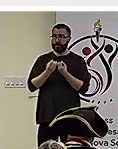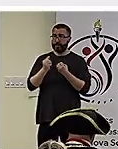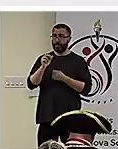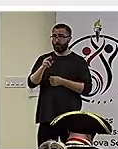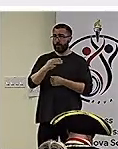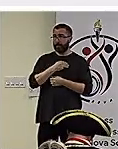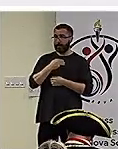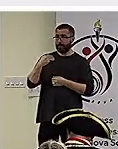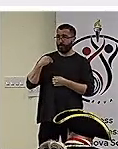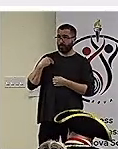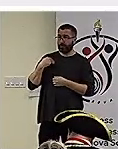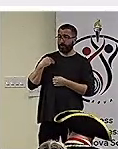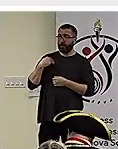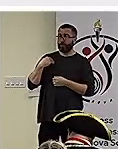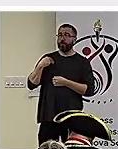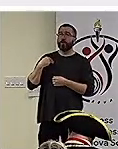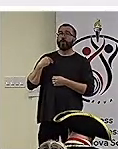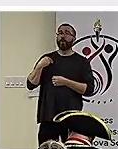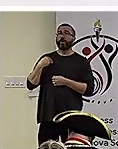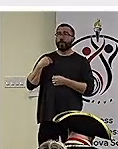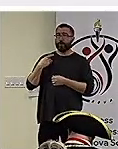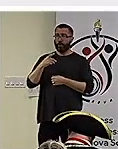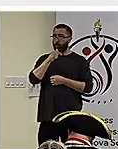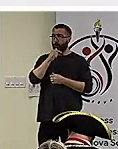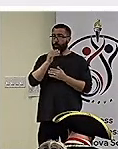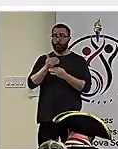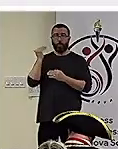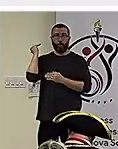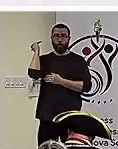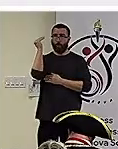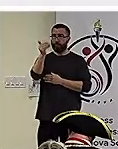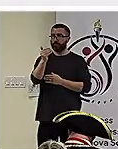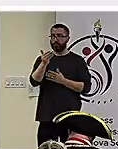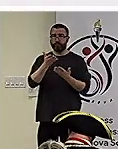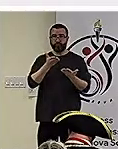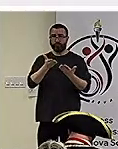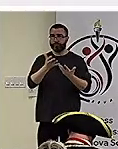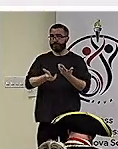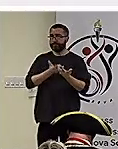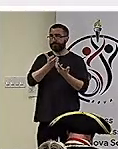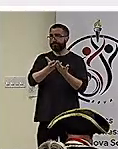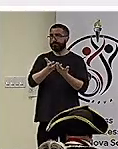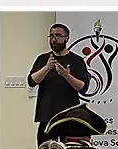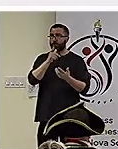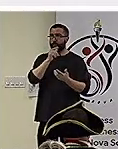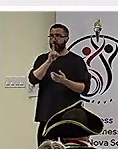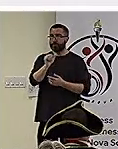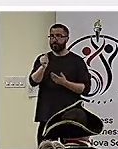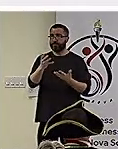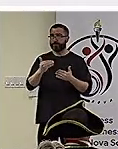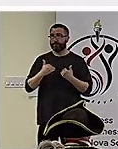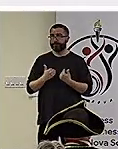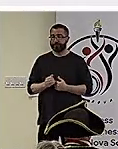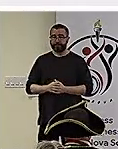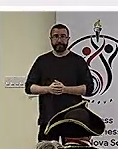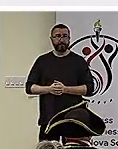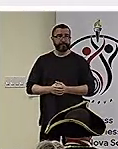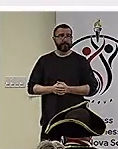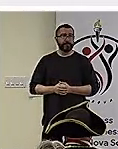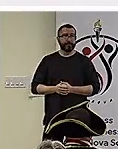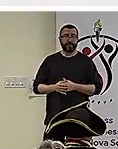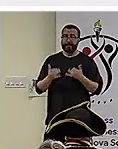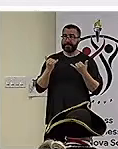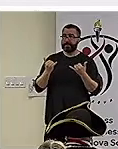member of an organization that has gone beyond their mandates in services to persons with disabilities. This year, we have